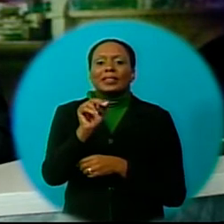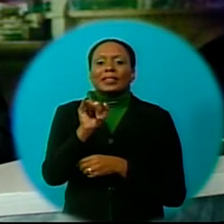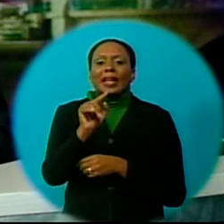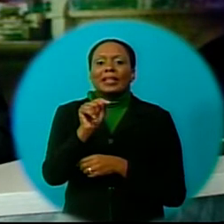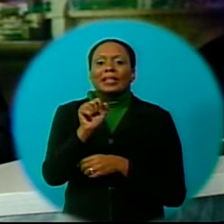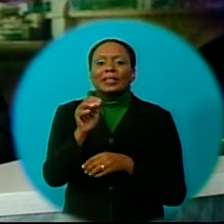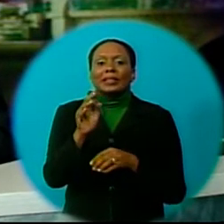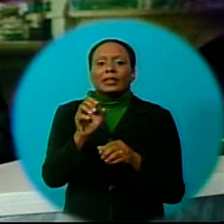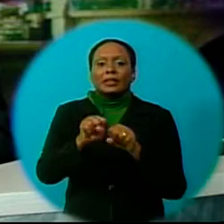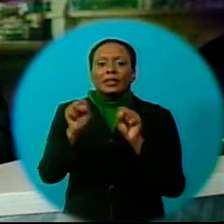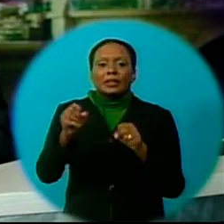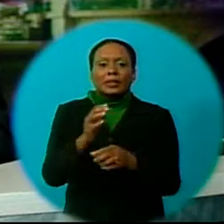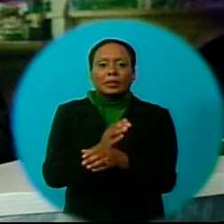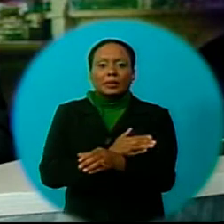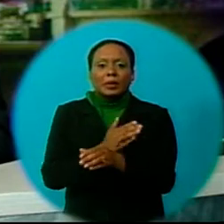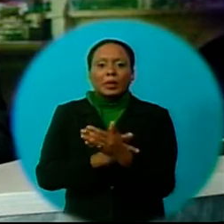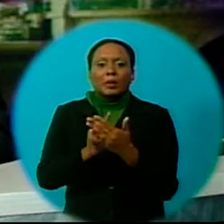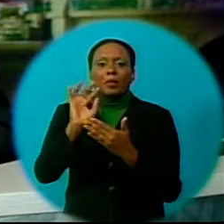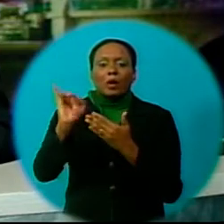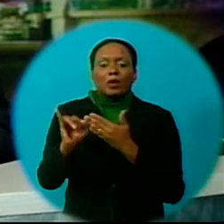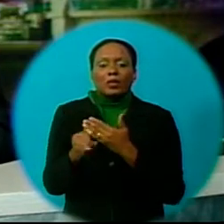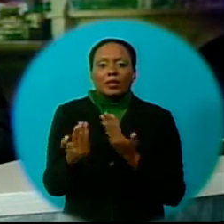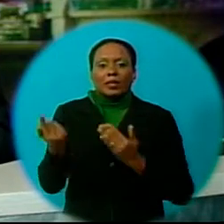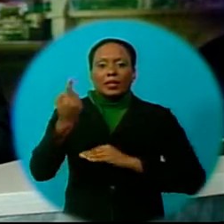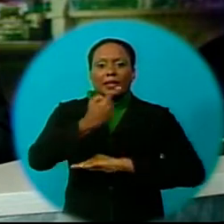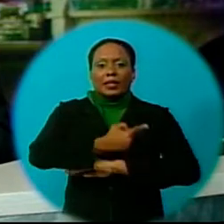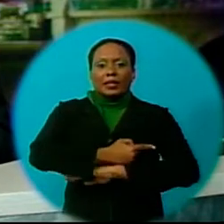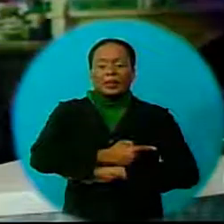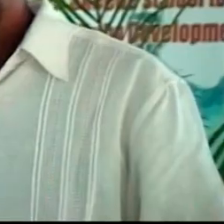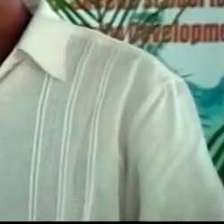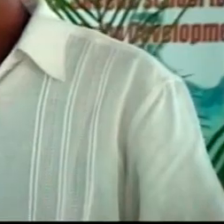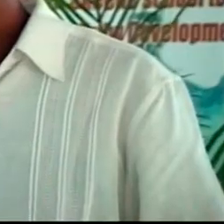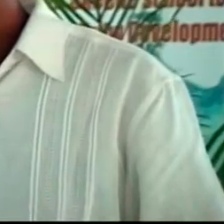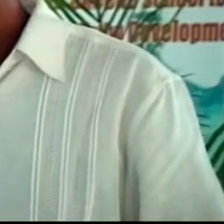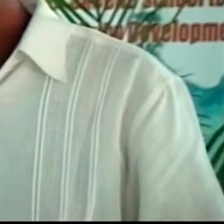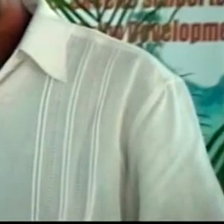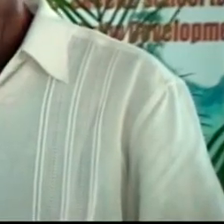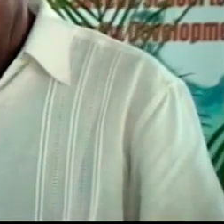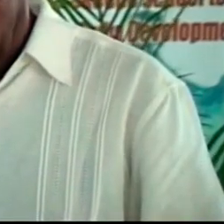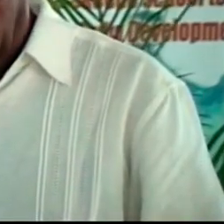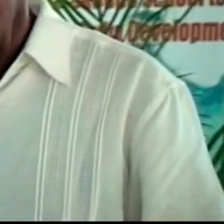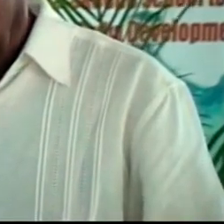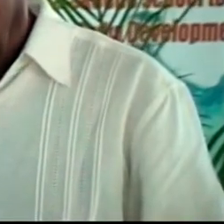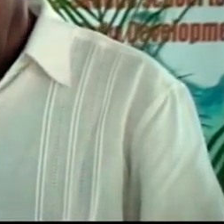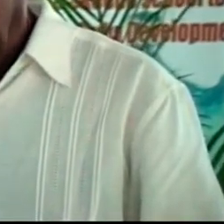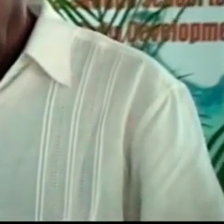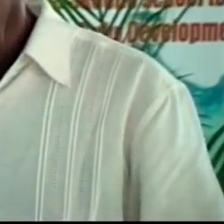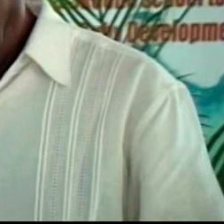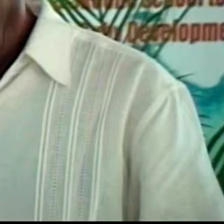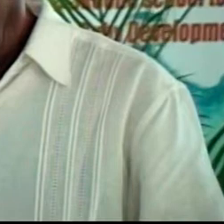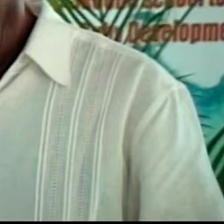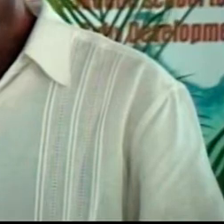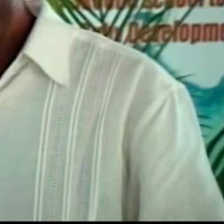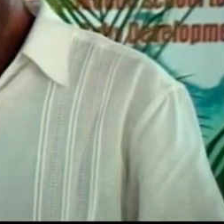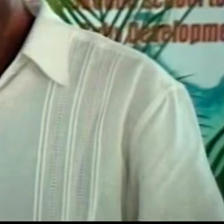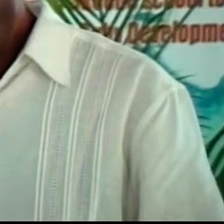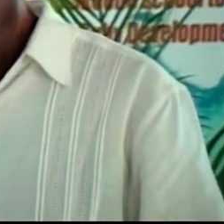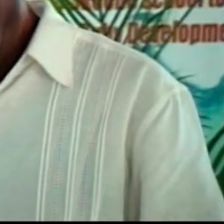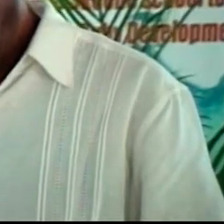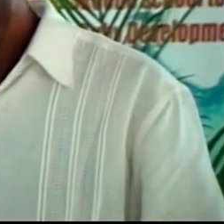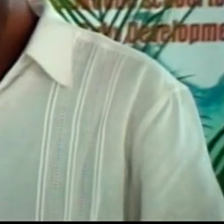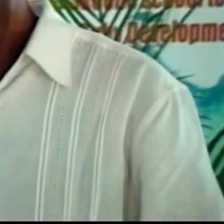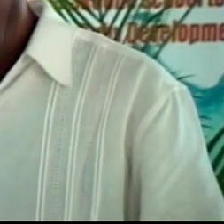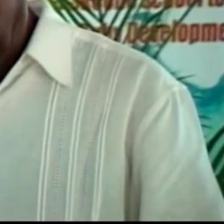and Systems Upgrade Project at Foursquare St. Philip. Recommendations in that report address a number of areas